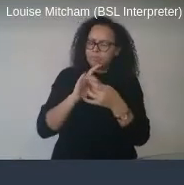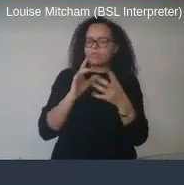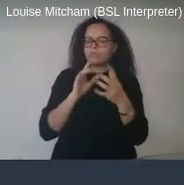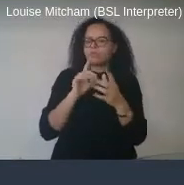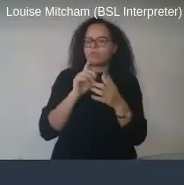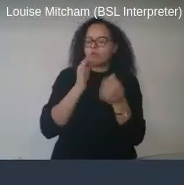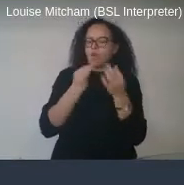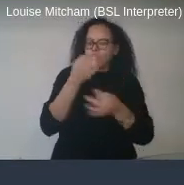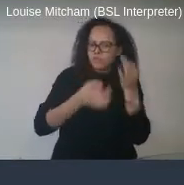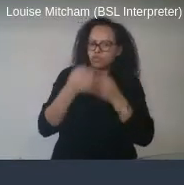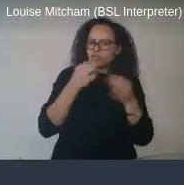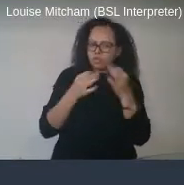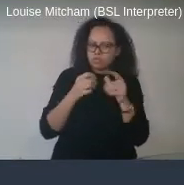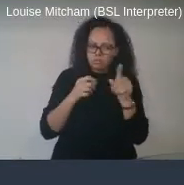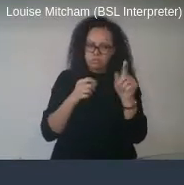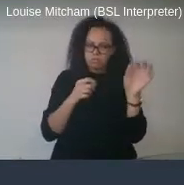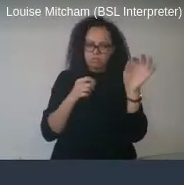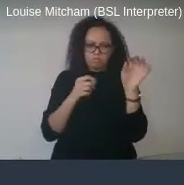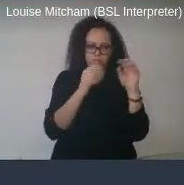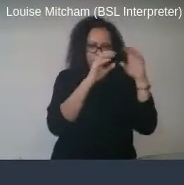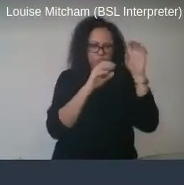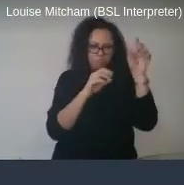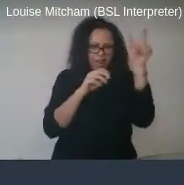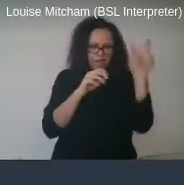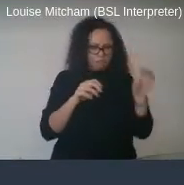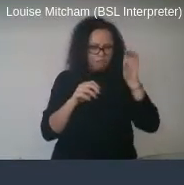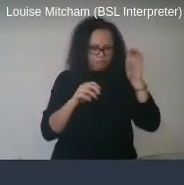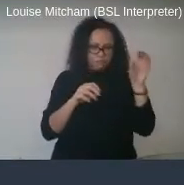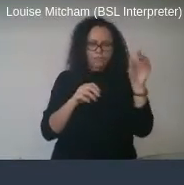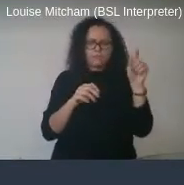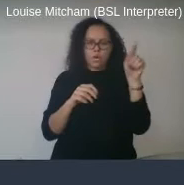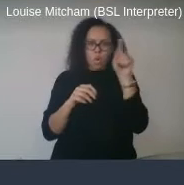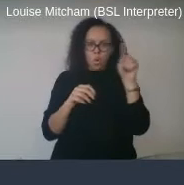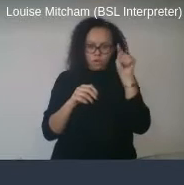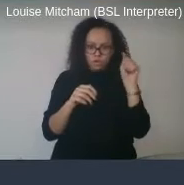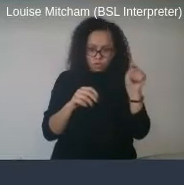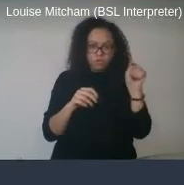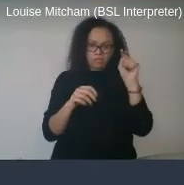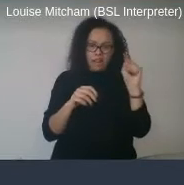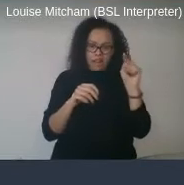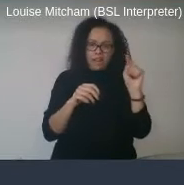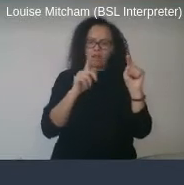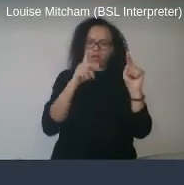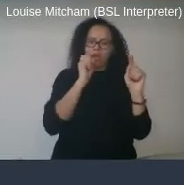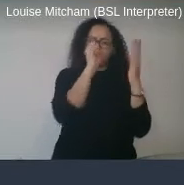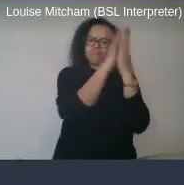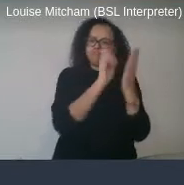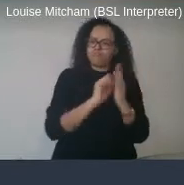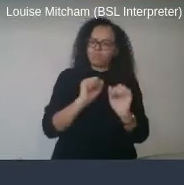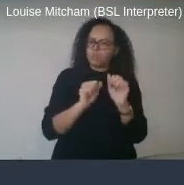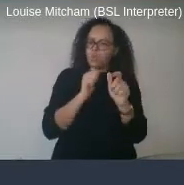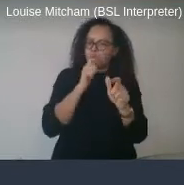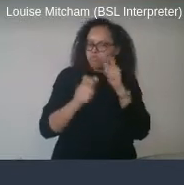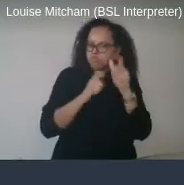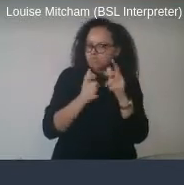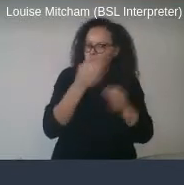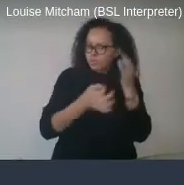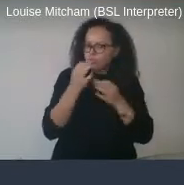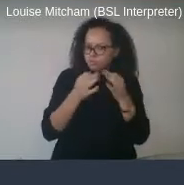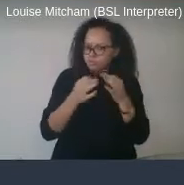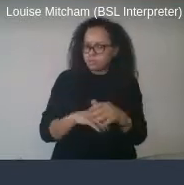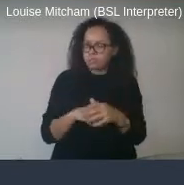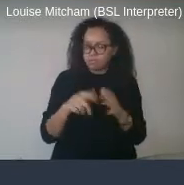the question mark type bubble again on your left hand side. And if at any stage you feel the opportunity to get